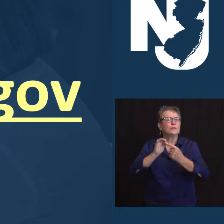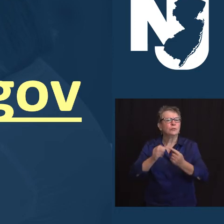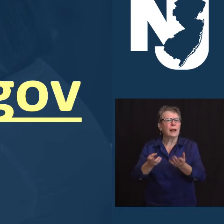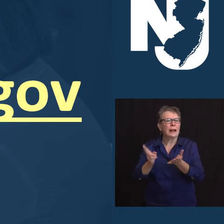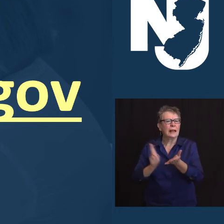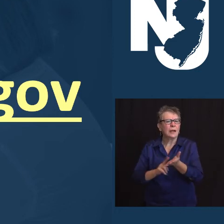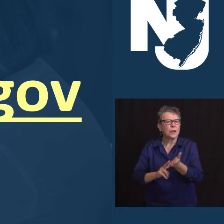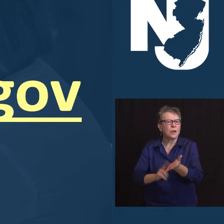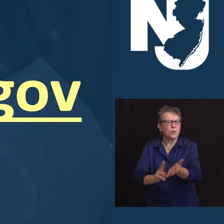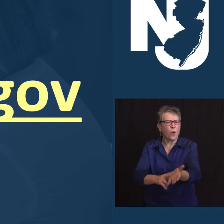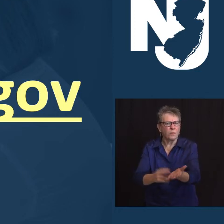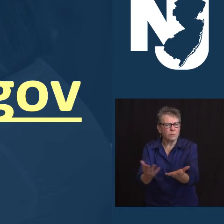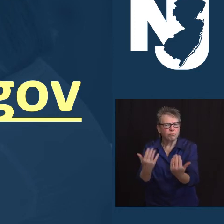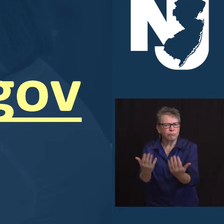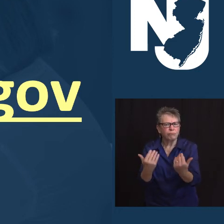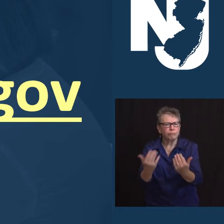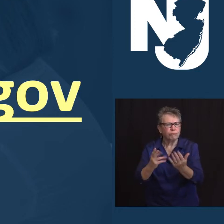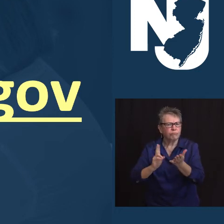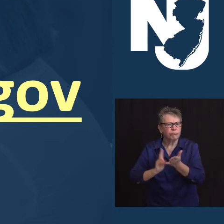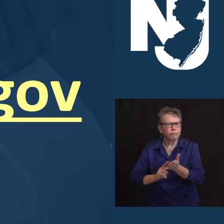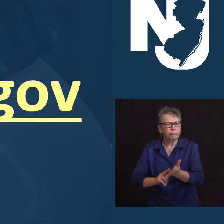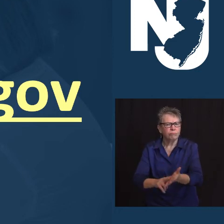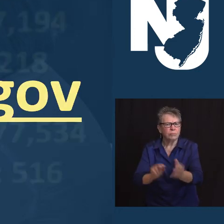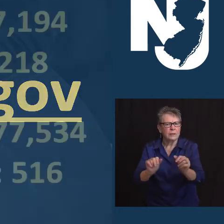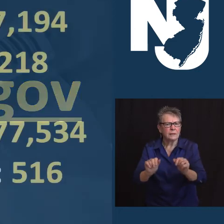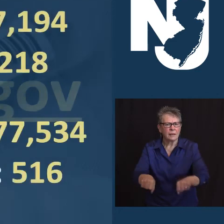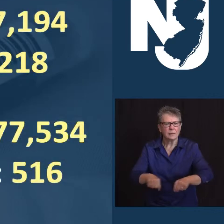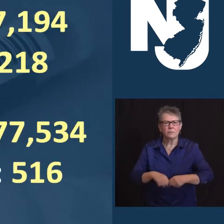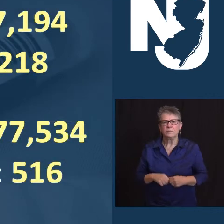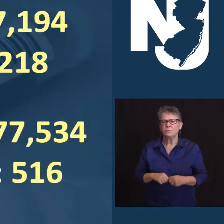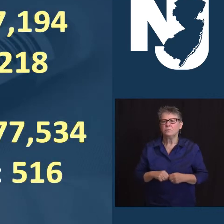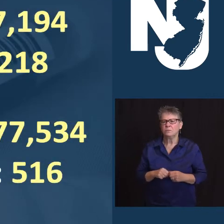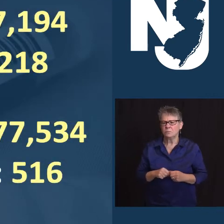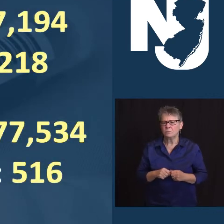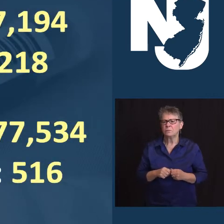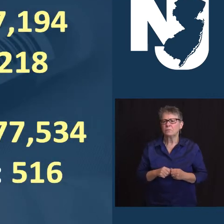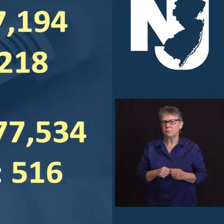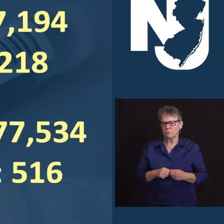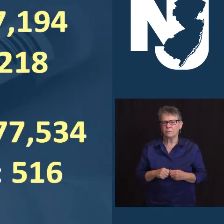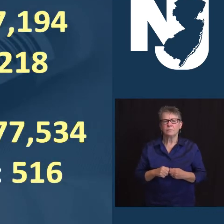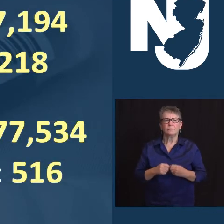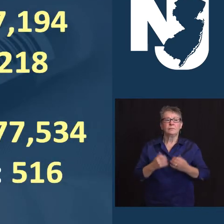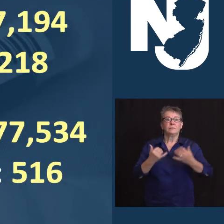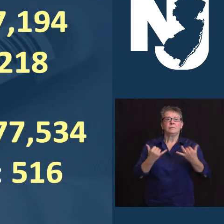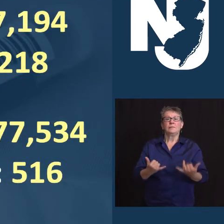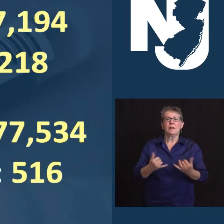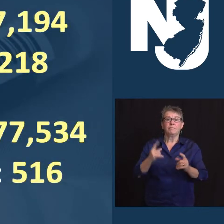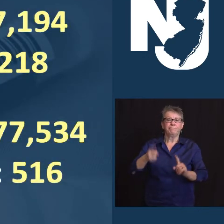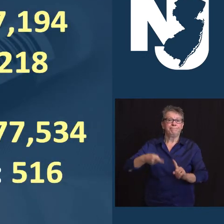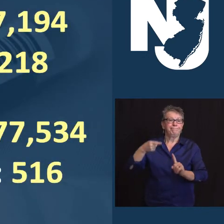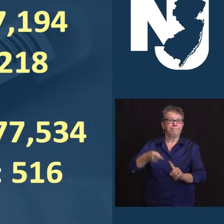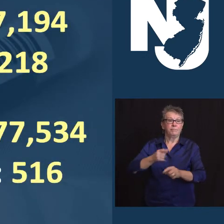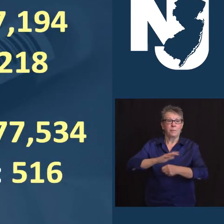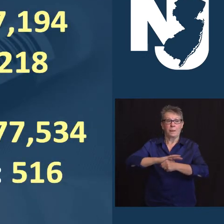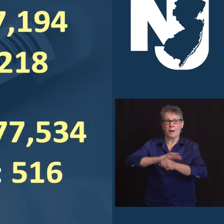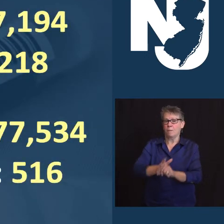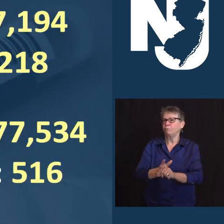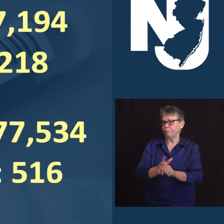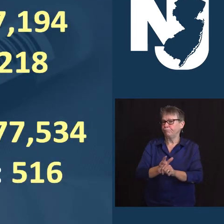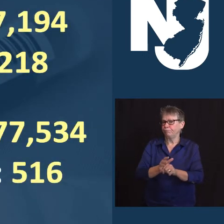that, let's get to the overnight numbers. Judy, I'm going to say right up front, on testing at least,